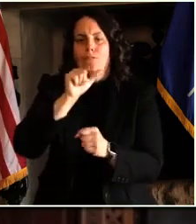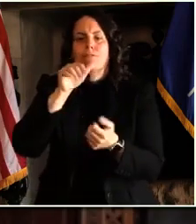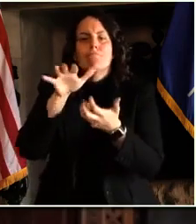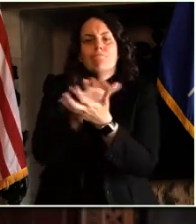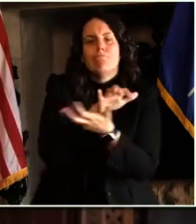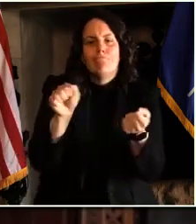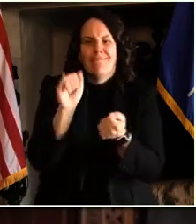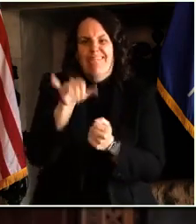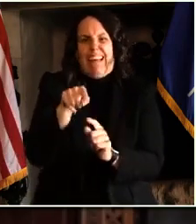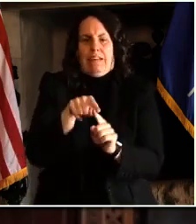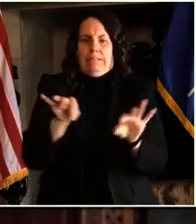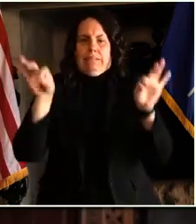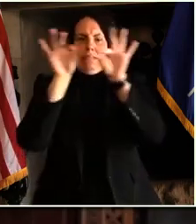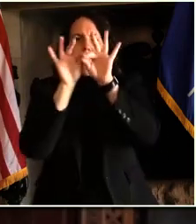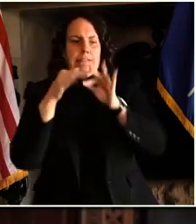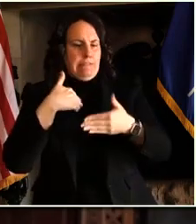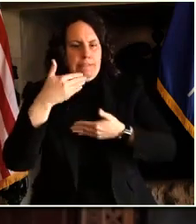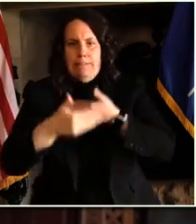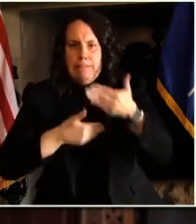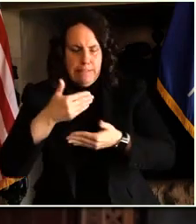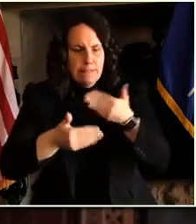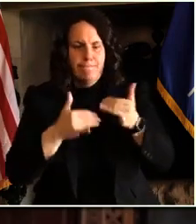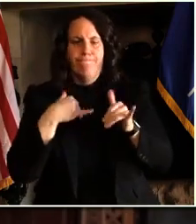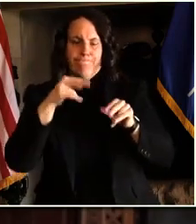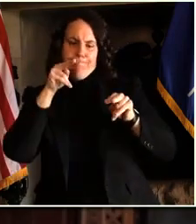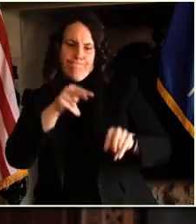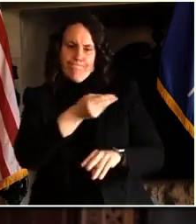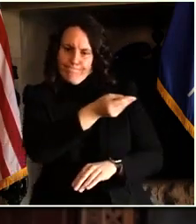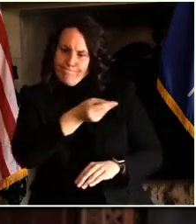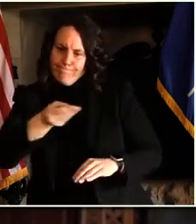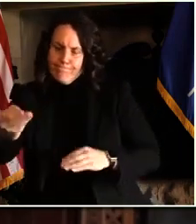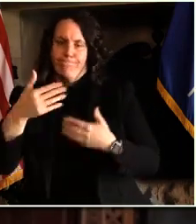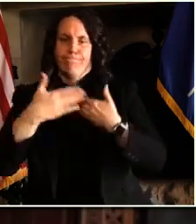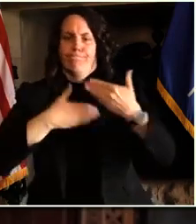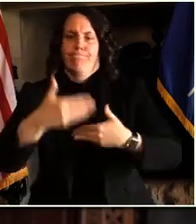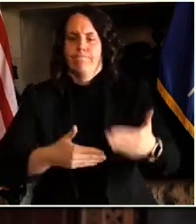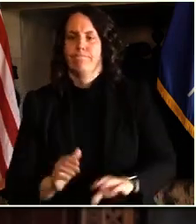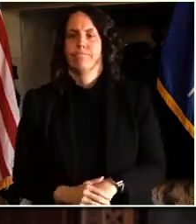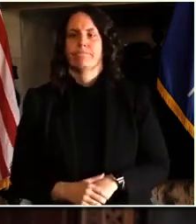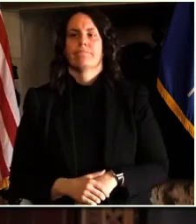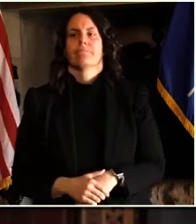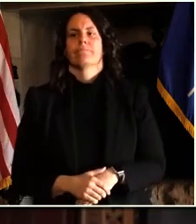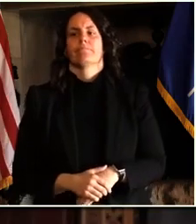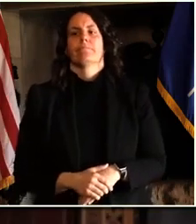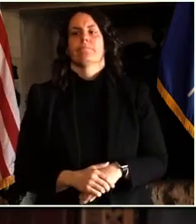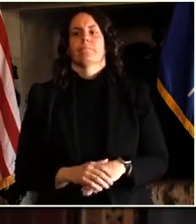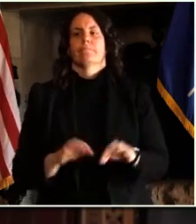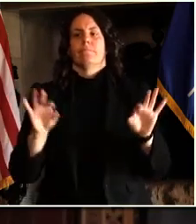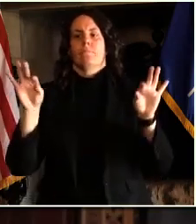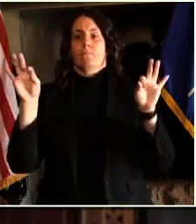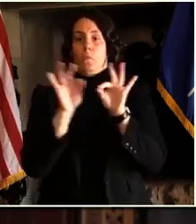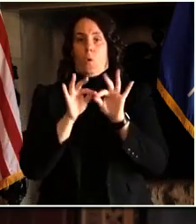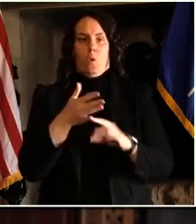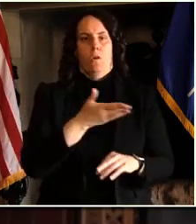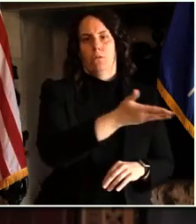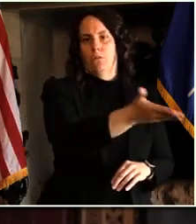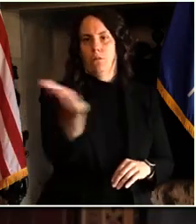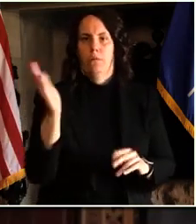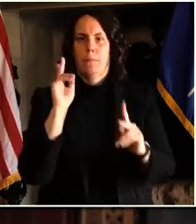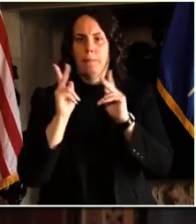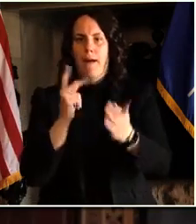And to that end, you remain a critical partner. We all need to continue to do our part to remain safer at